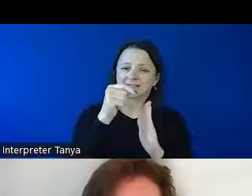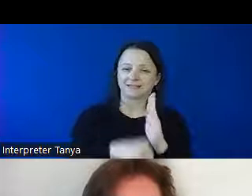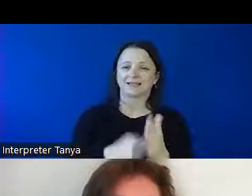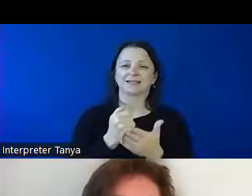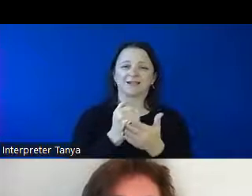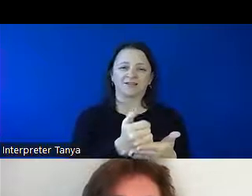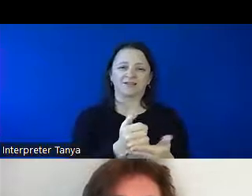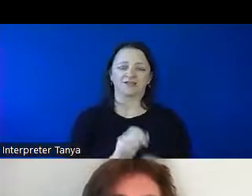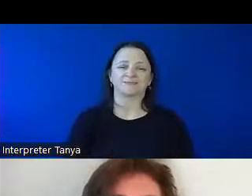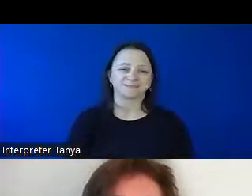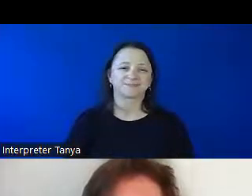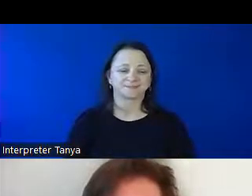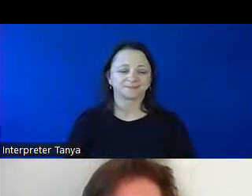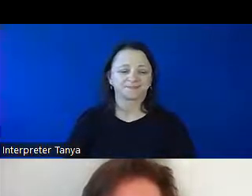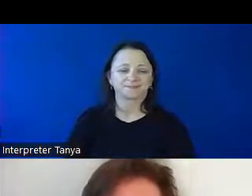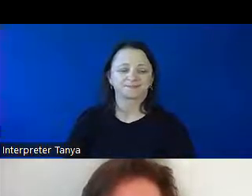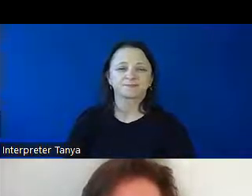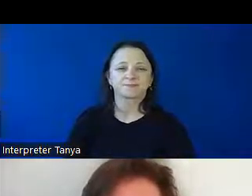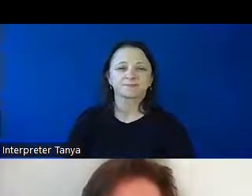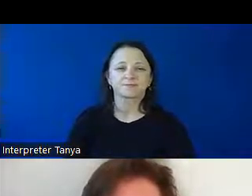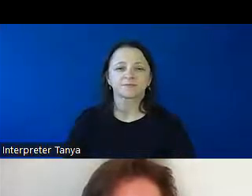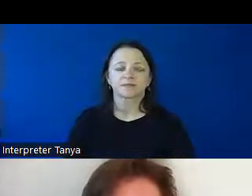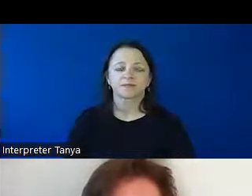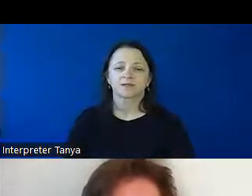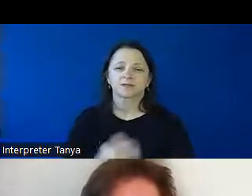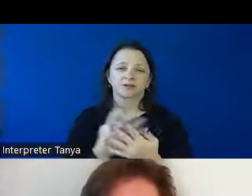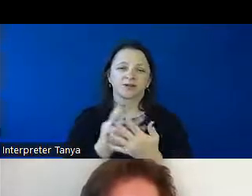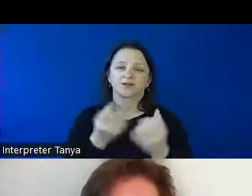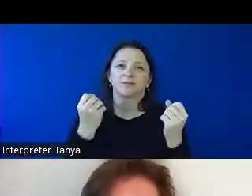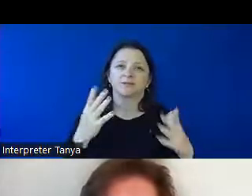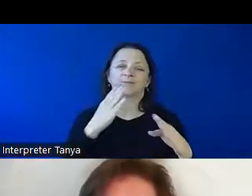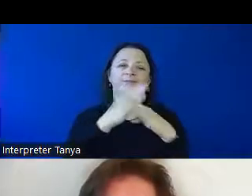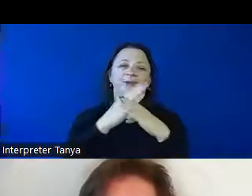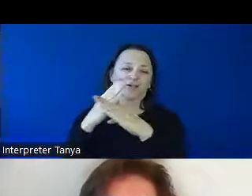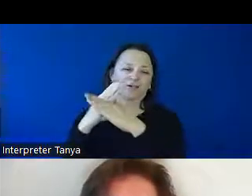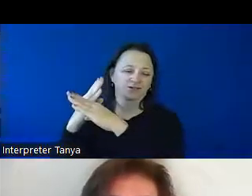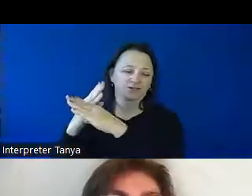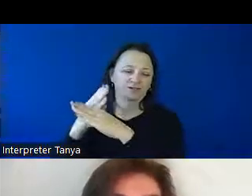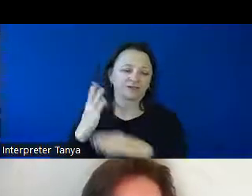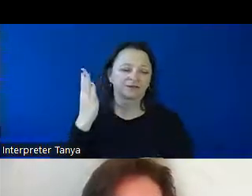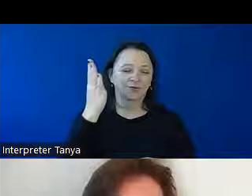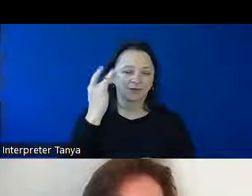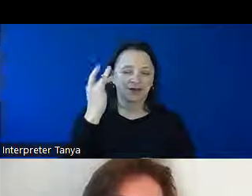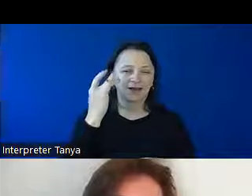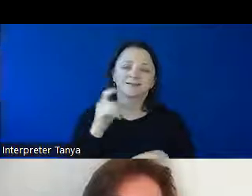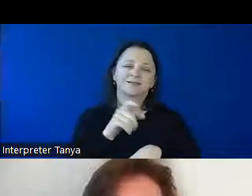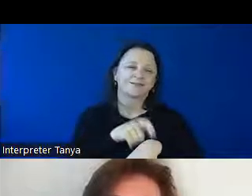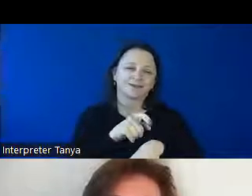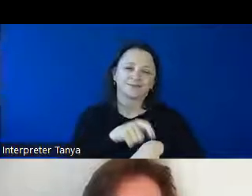intervention. There are lots of barriers to autism screening, and it has to do with time.